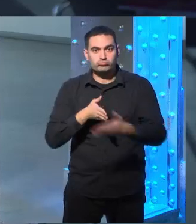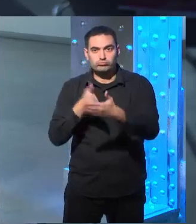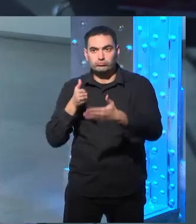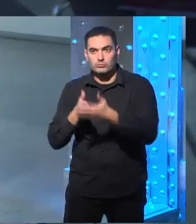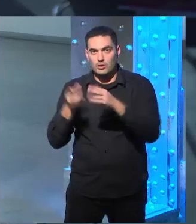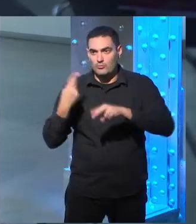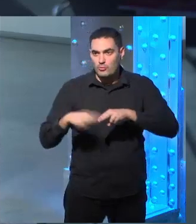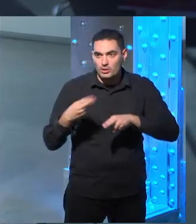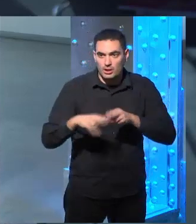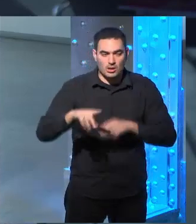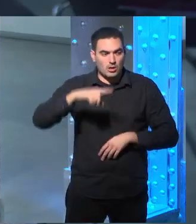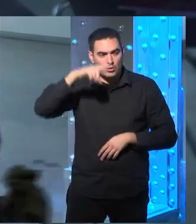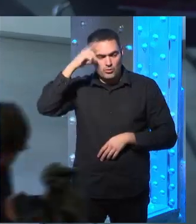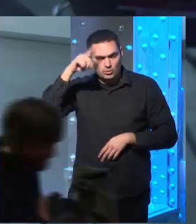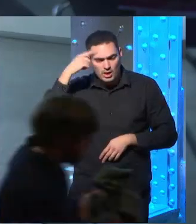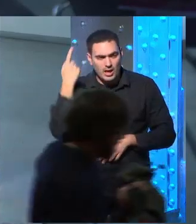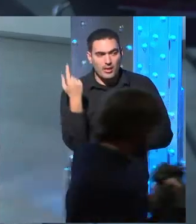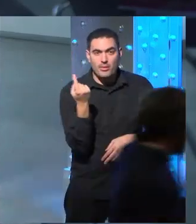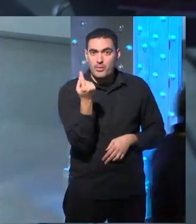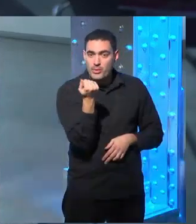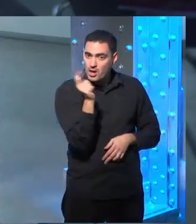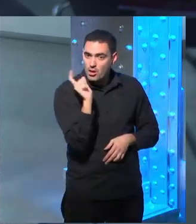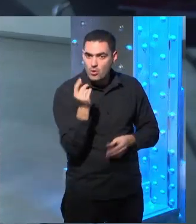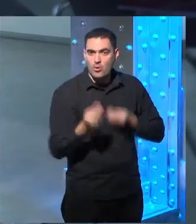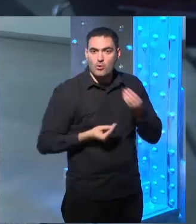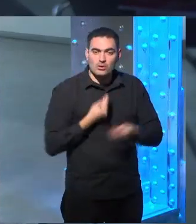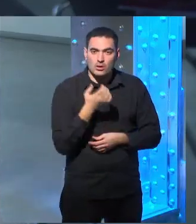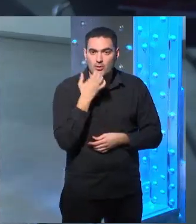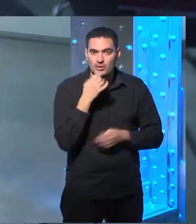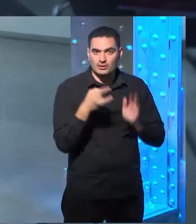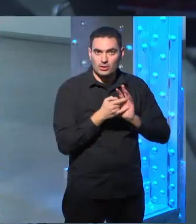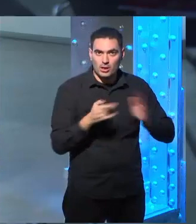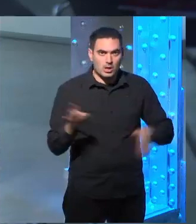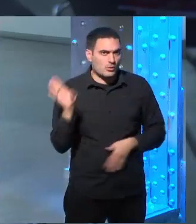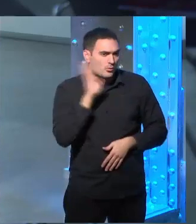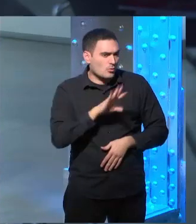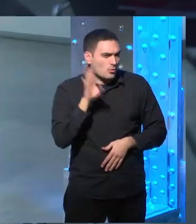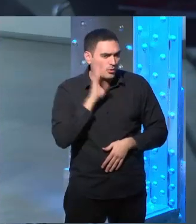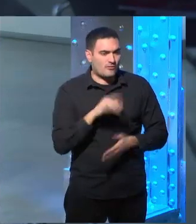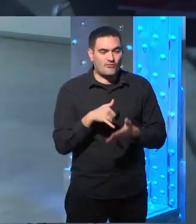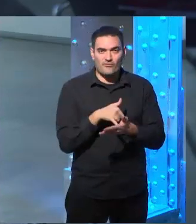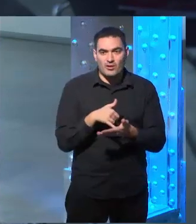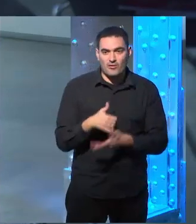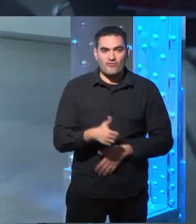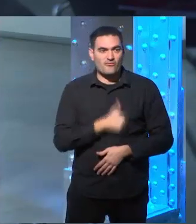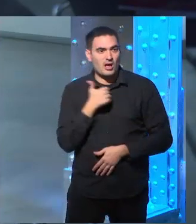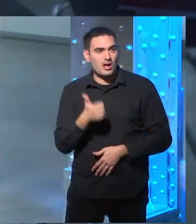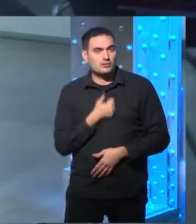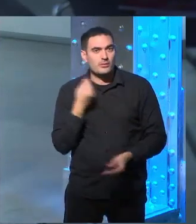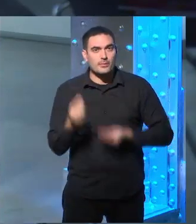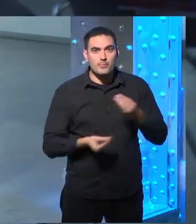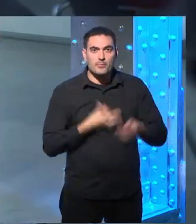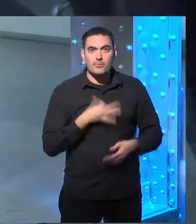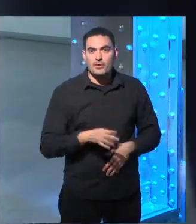century. But there are other barriers, political, cultural. We continue using money, banknotes, which is